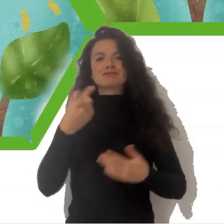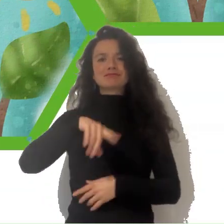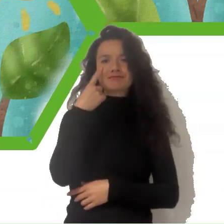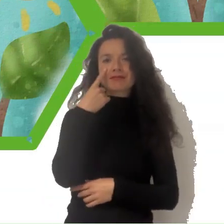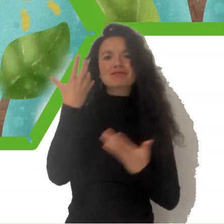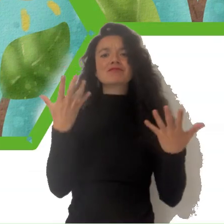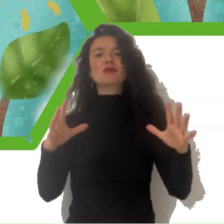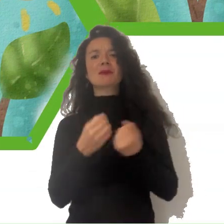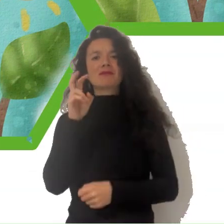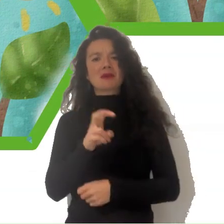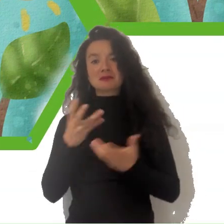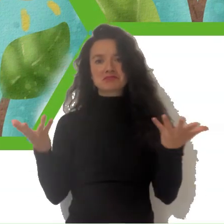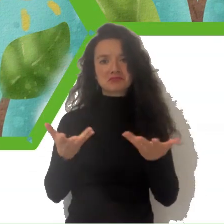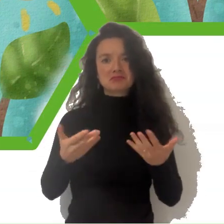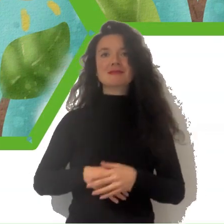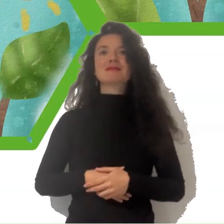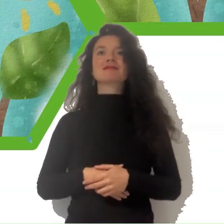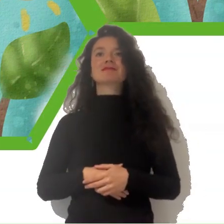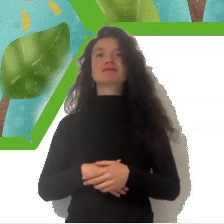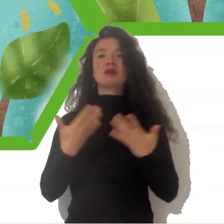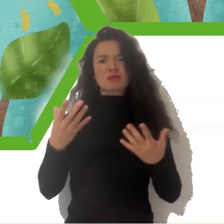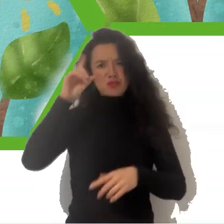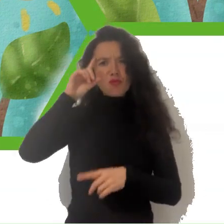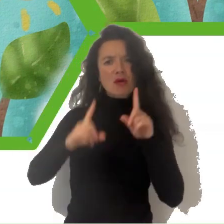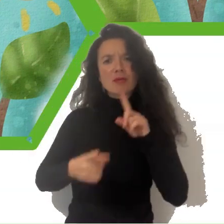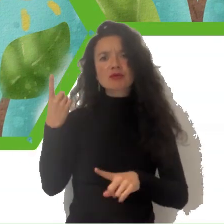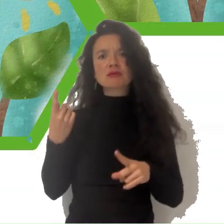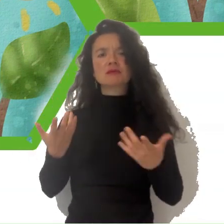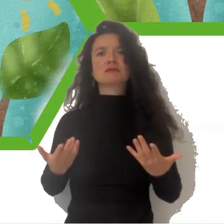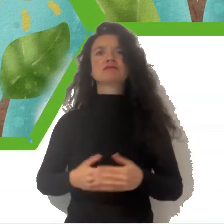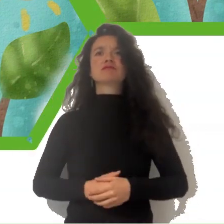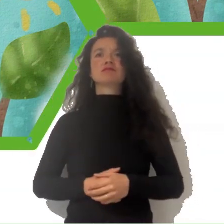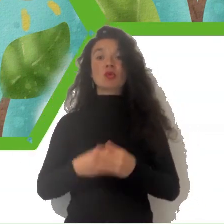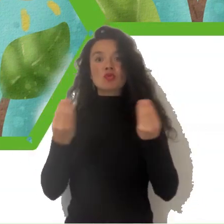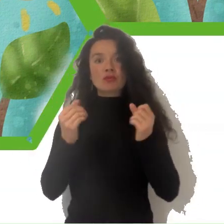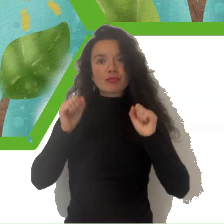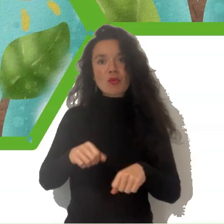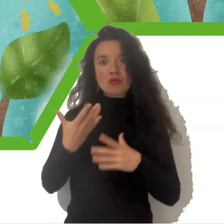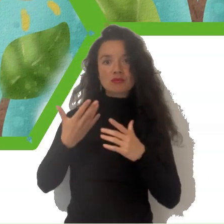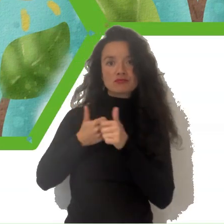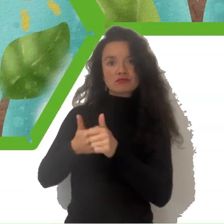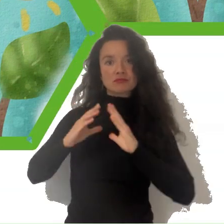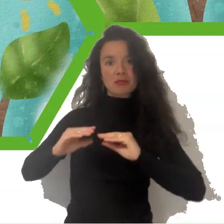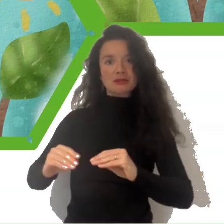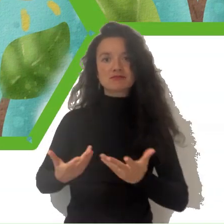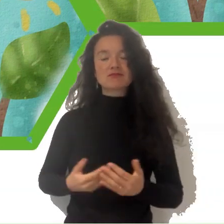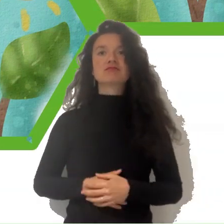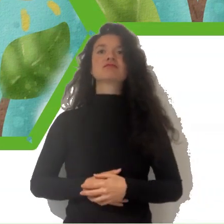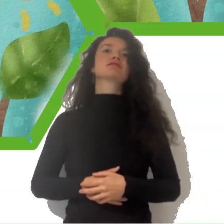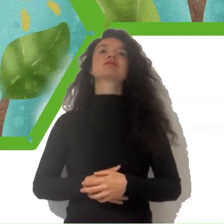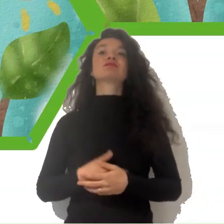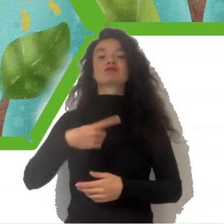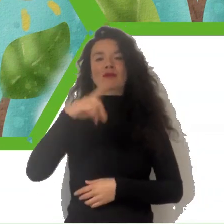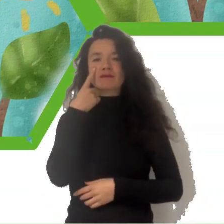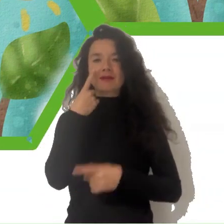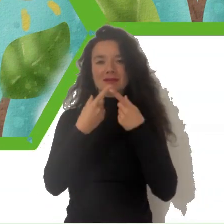are important, where green skills can apply. We'll see the difference between green jobs and greening jobs and